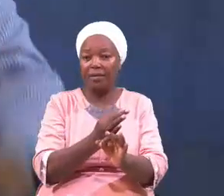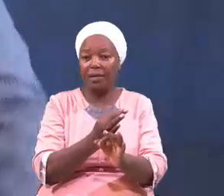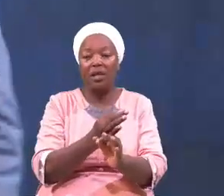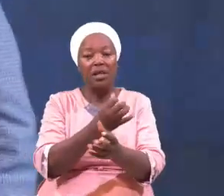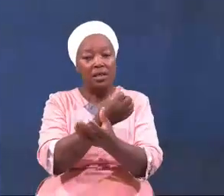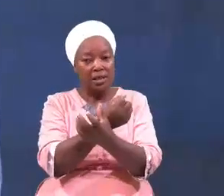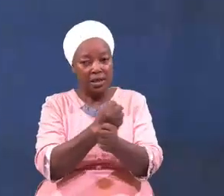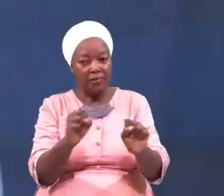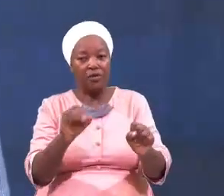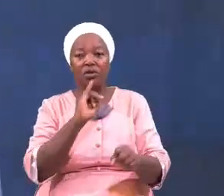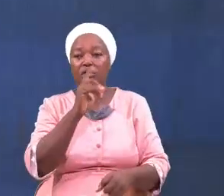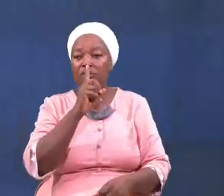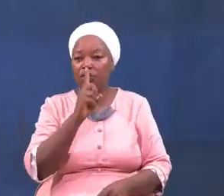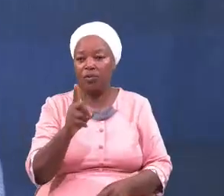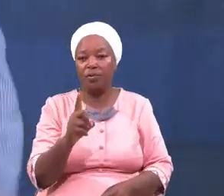salvation is sure.